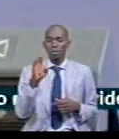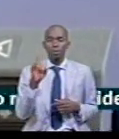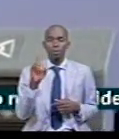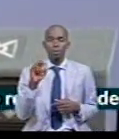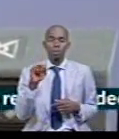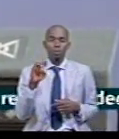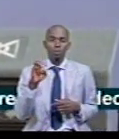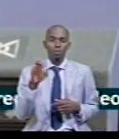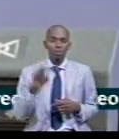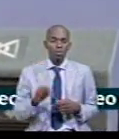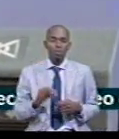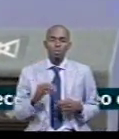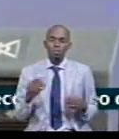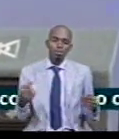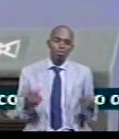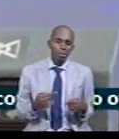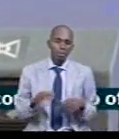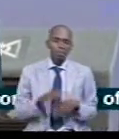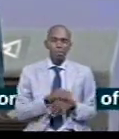walk very well.